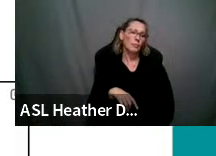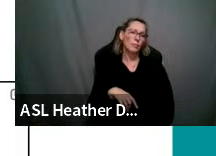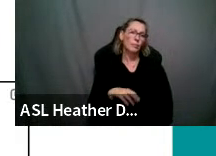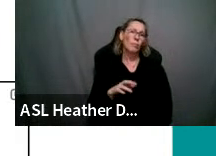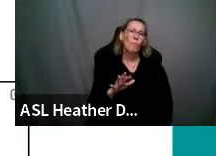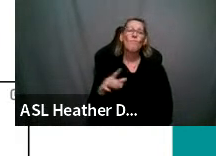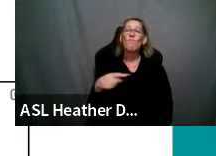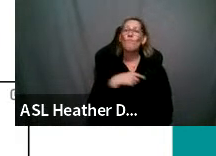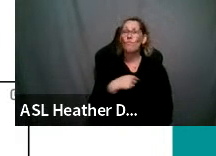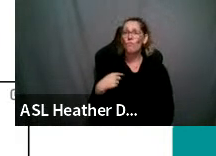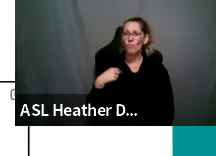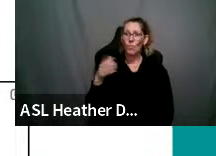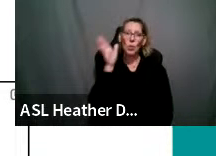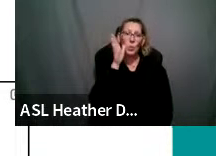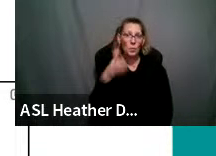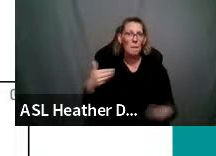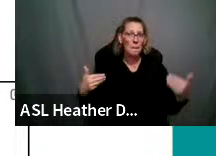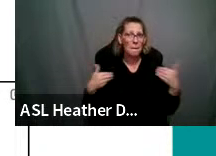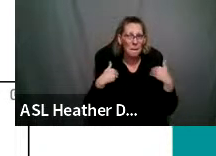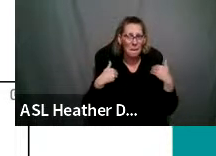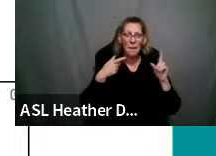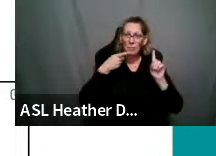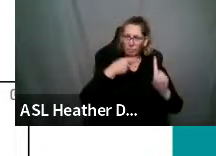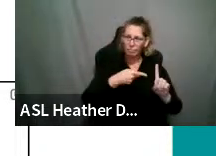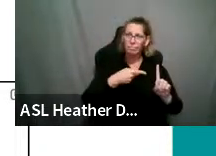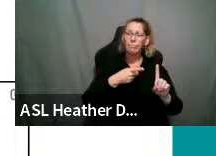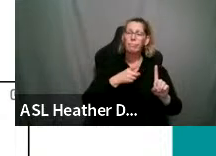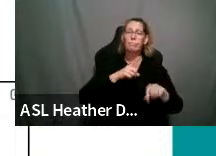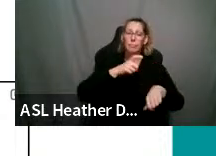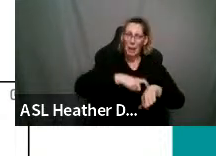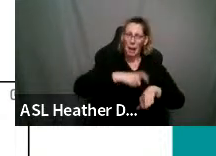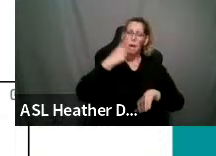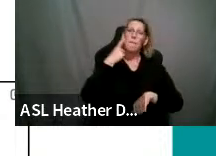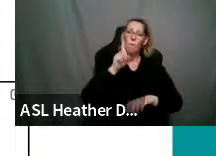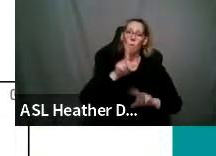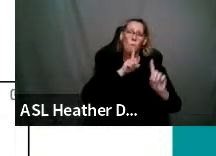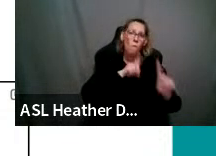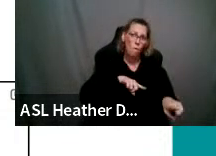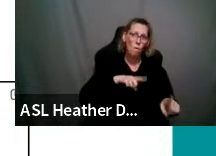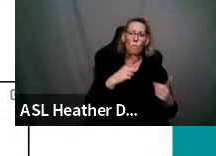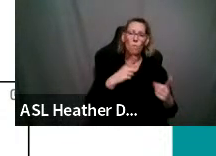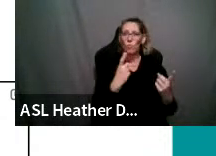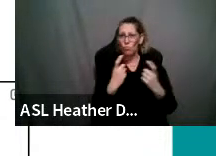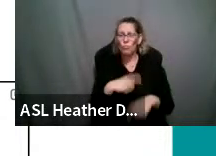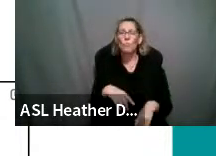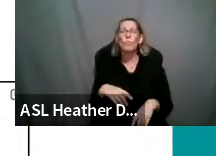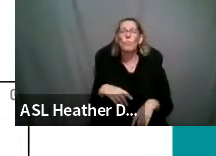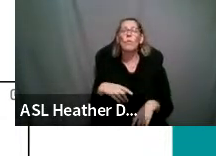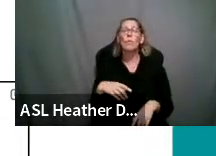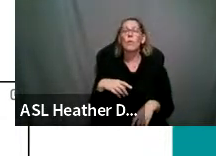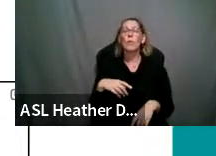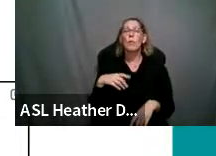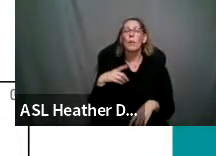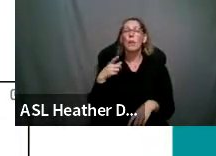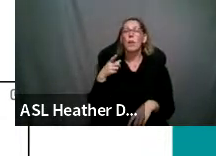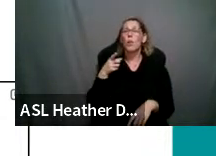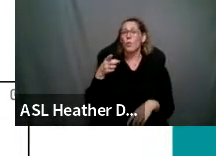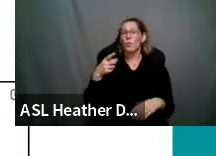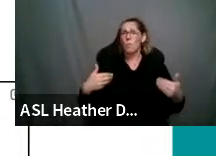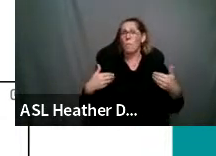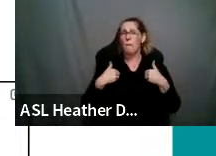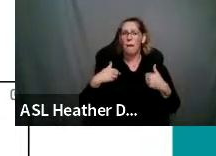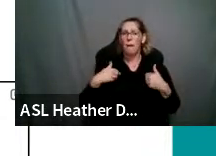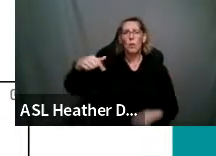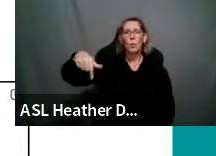We will have a dedicated question and answer time at the end of our presentation tonight. And you have a Q&A